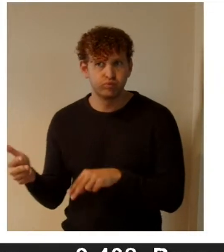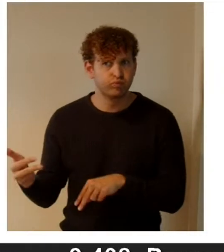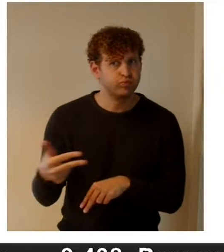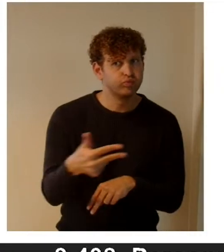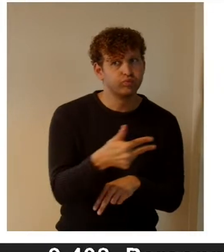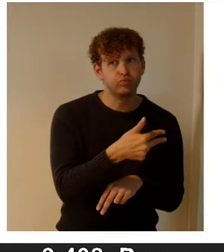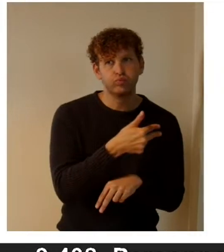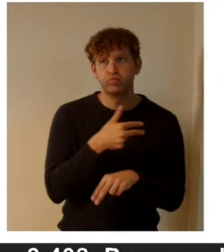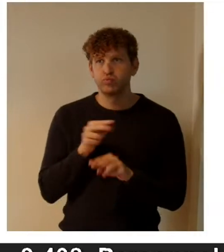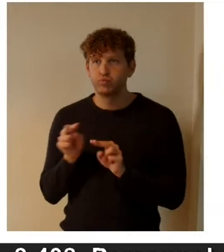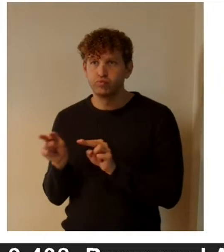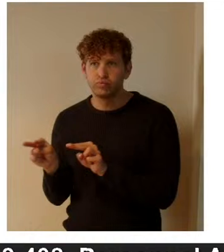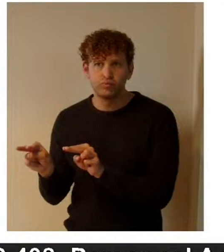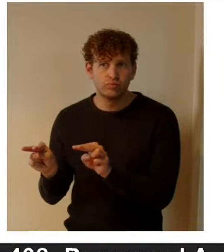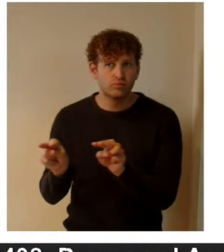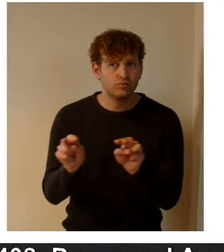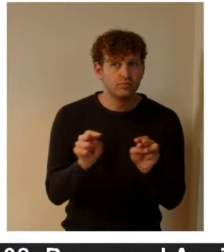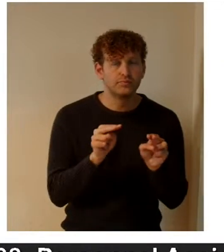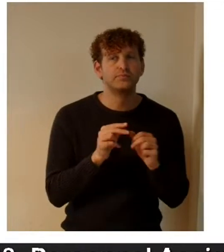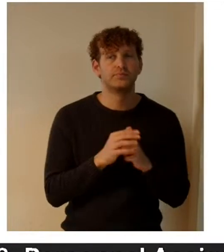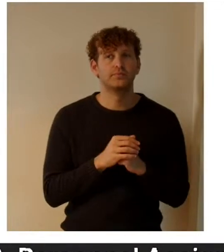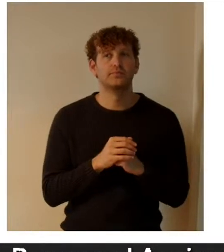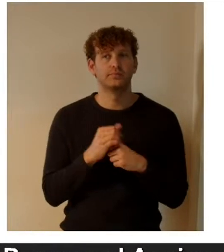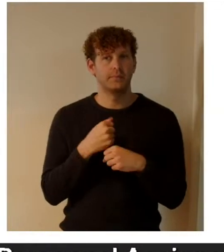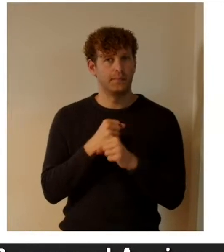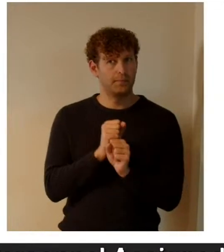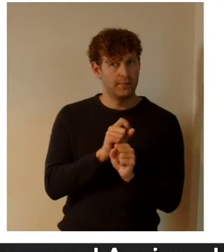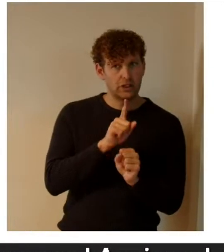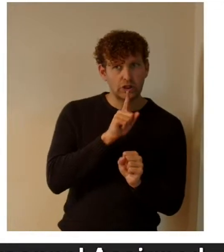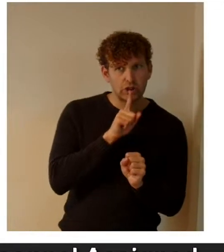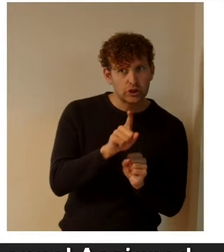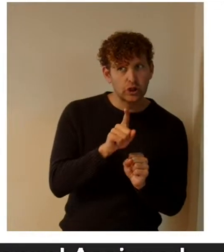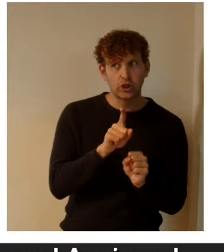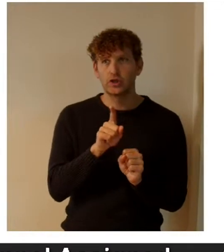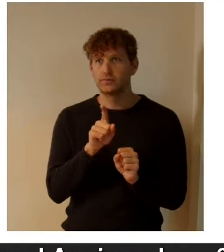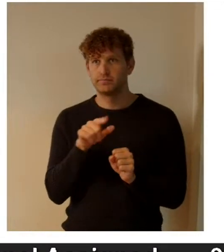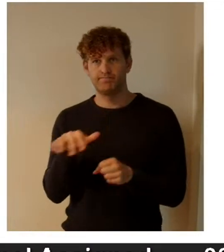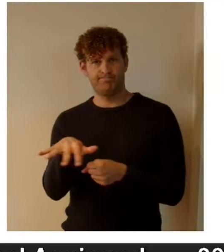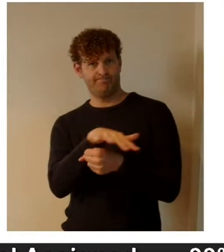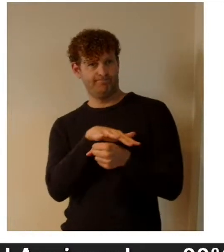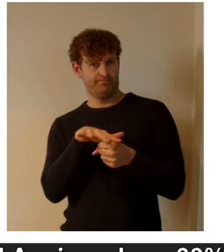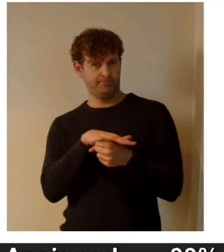just to make sure that the area is still secure,